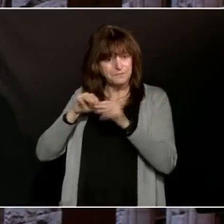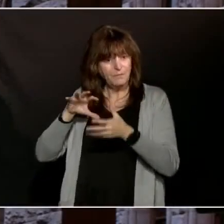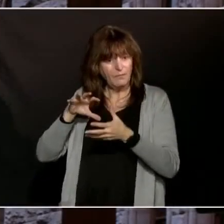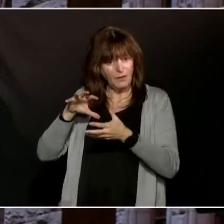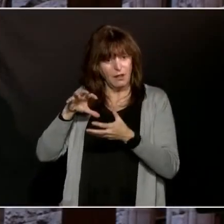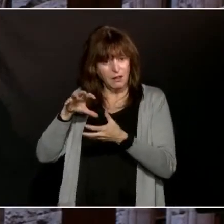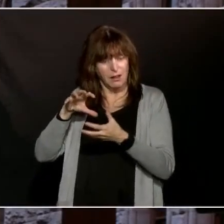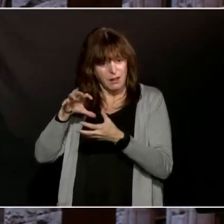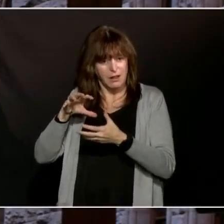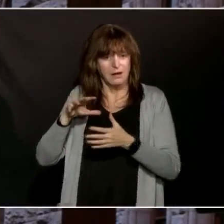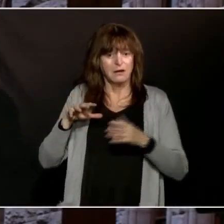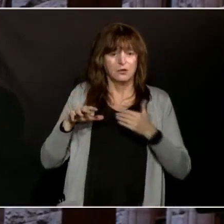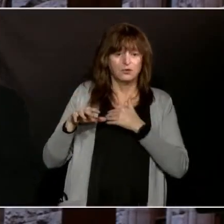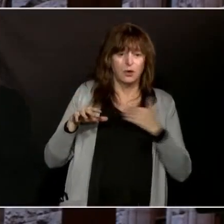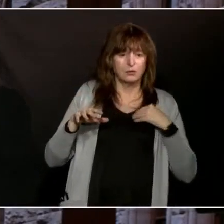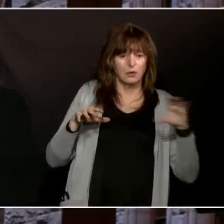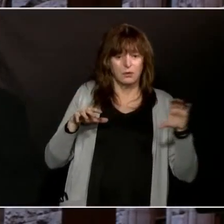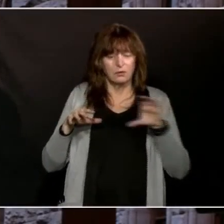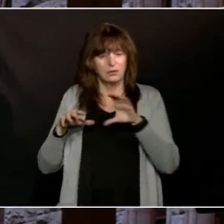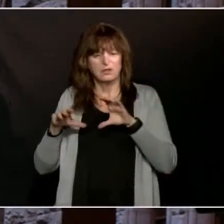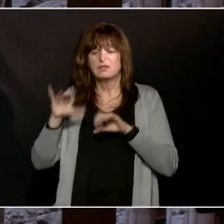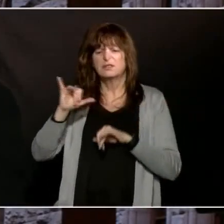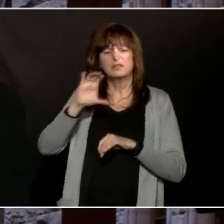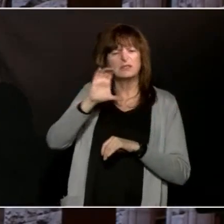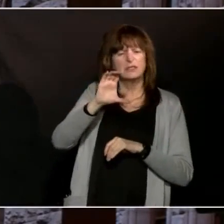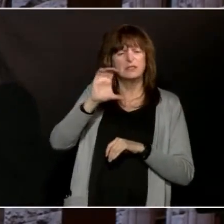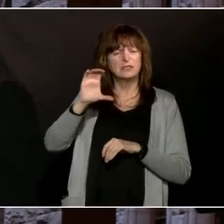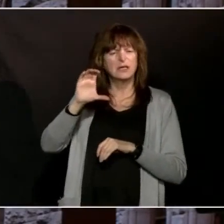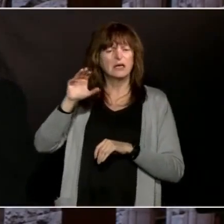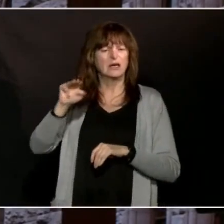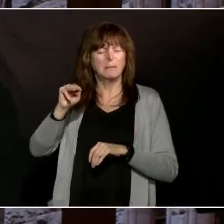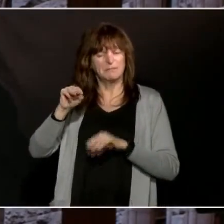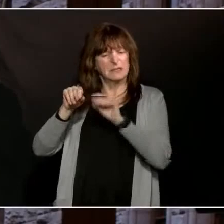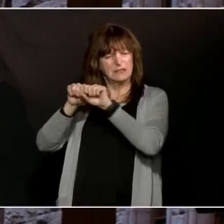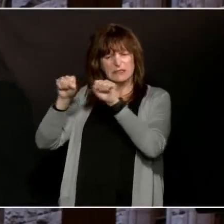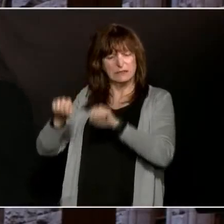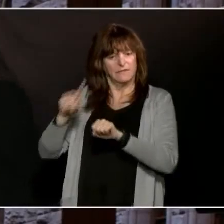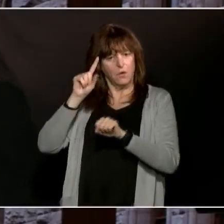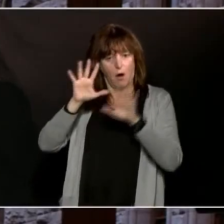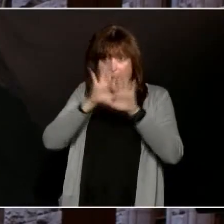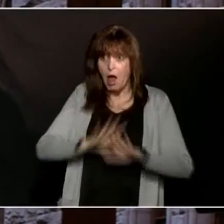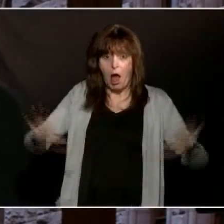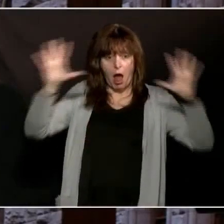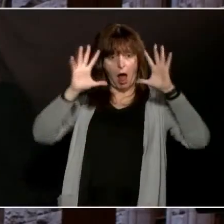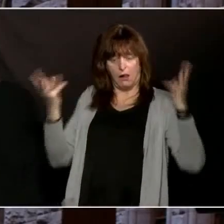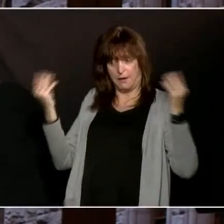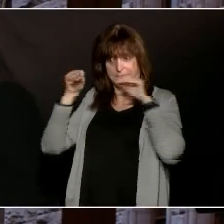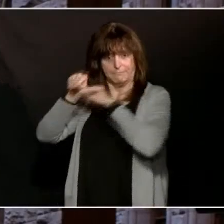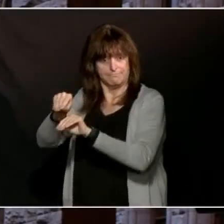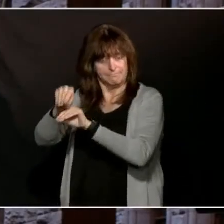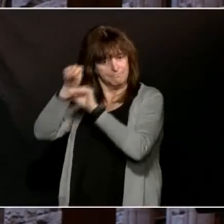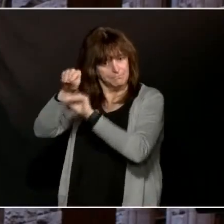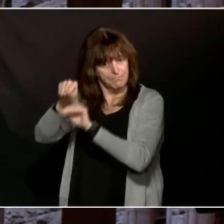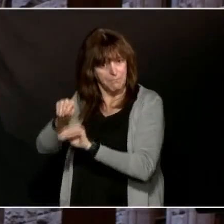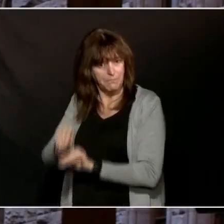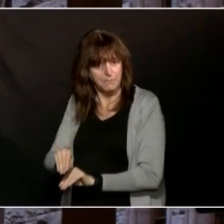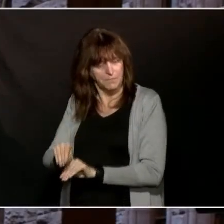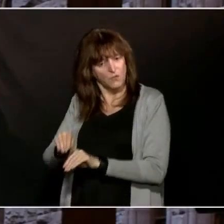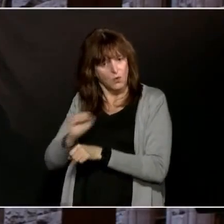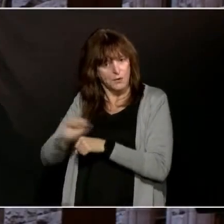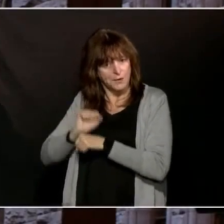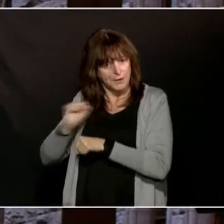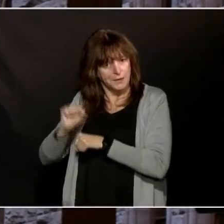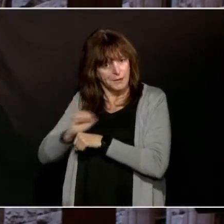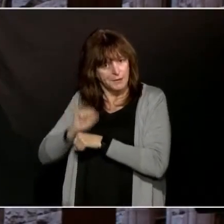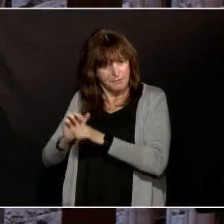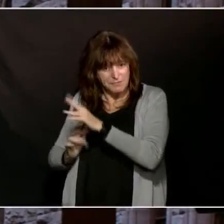our CCM system, which now everyone in the province is on the same system. And there's a lot of work involved in that, and that was a data entry